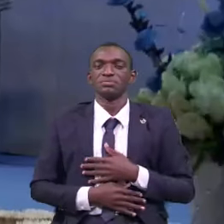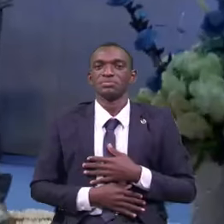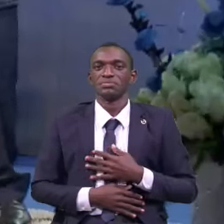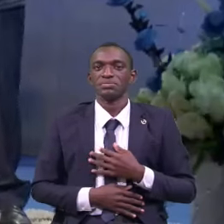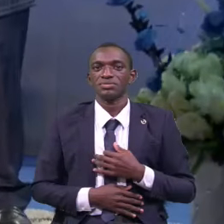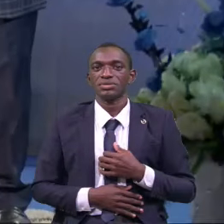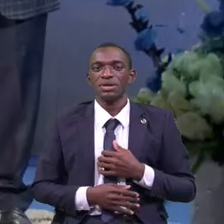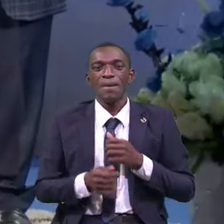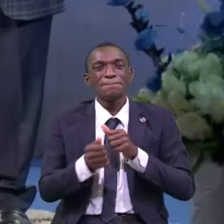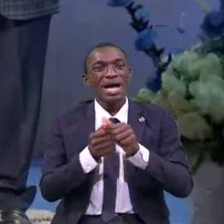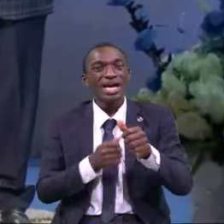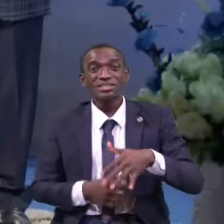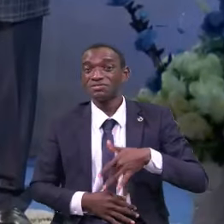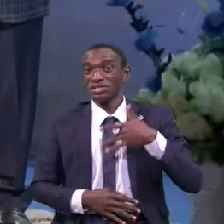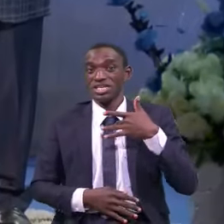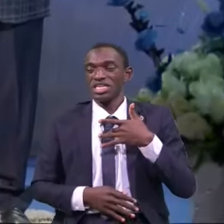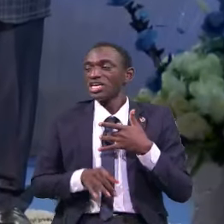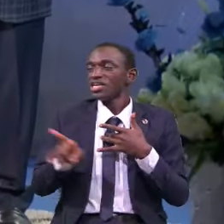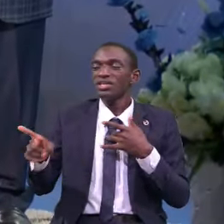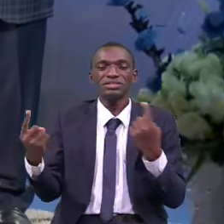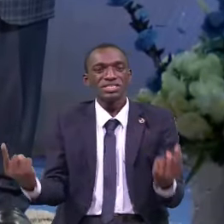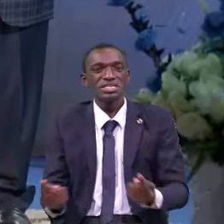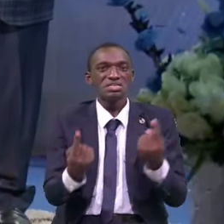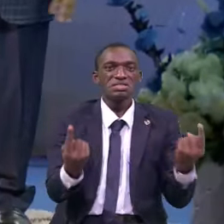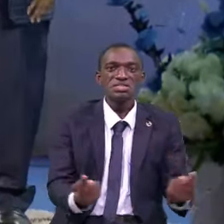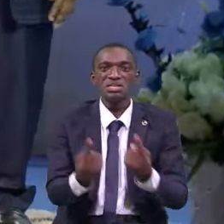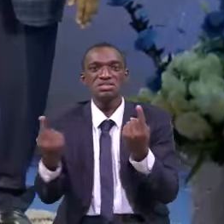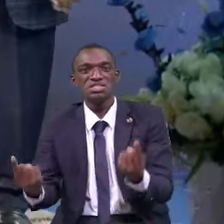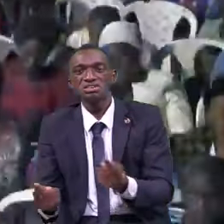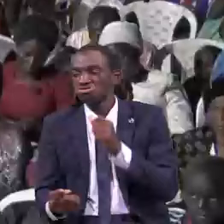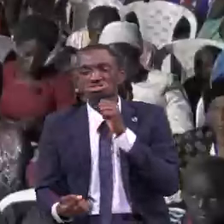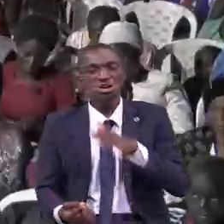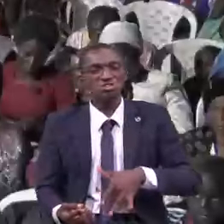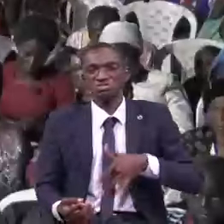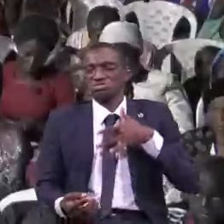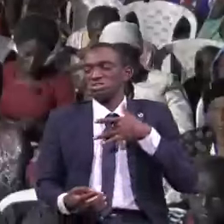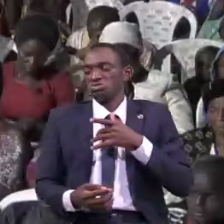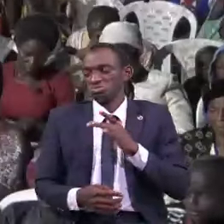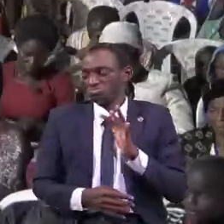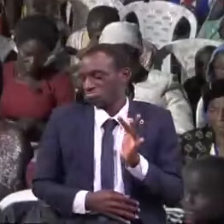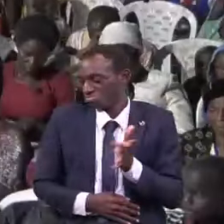who sin without feeling the pricking in their heart,